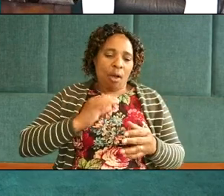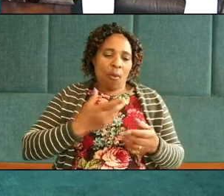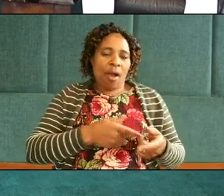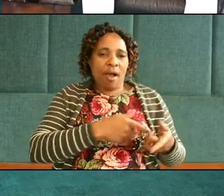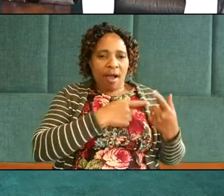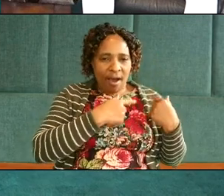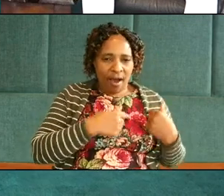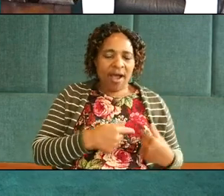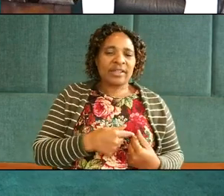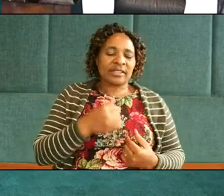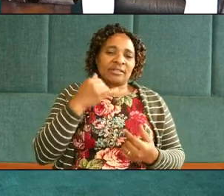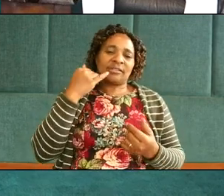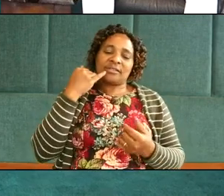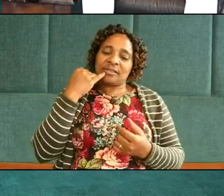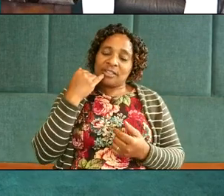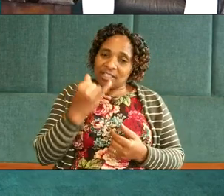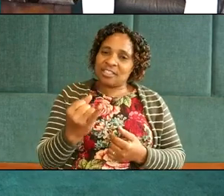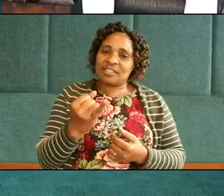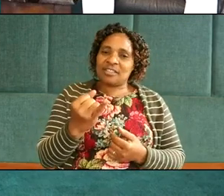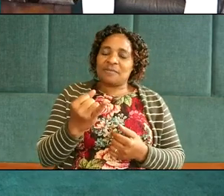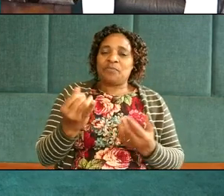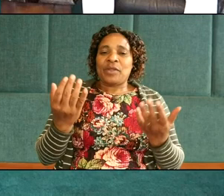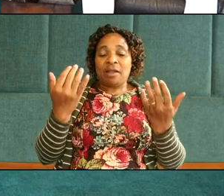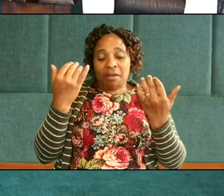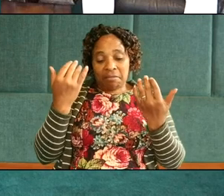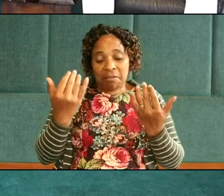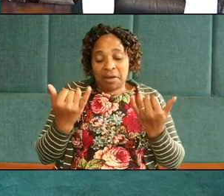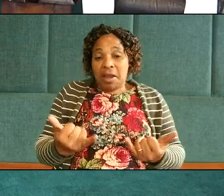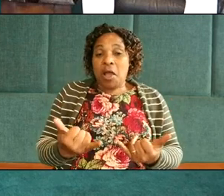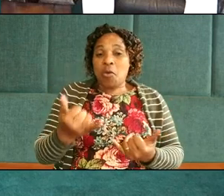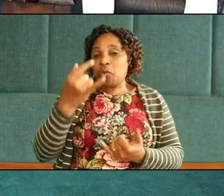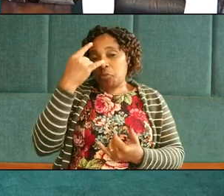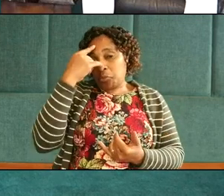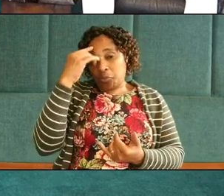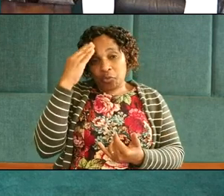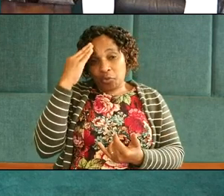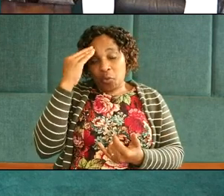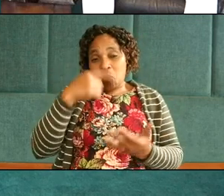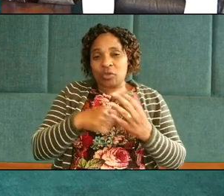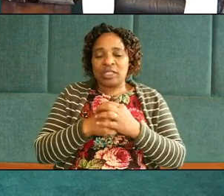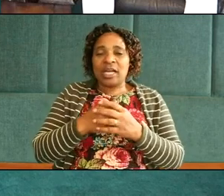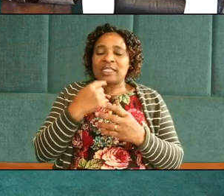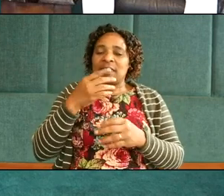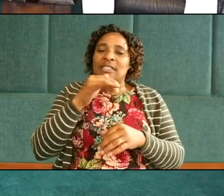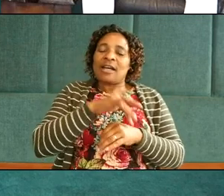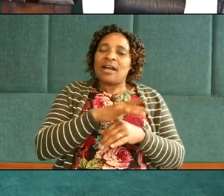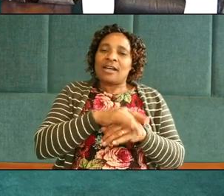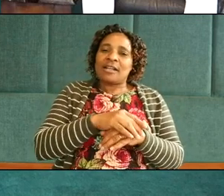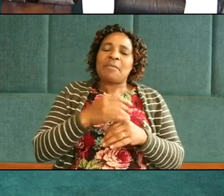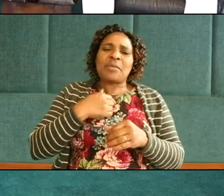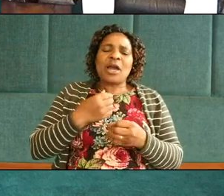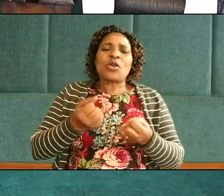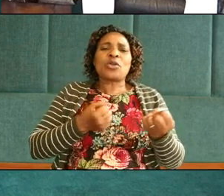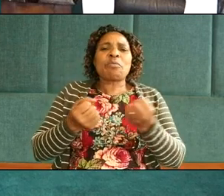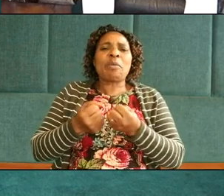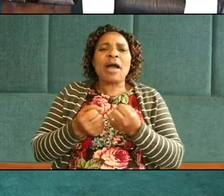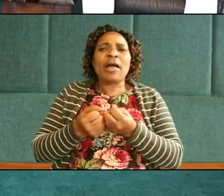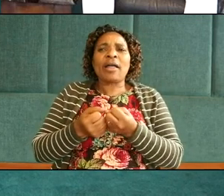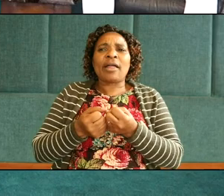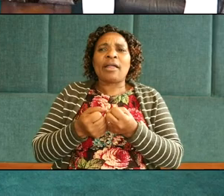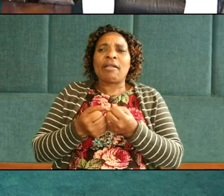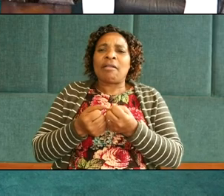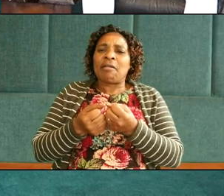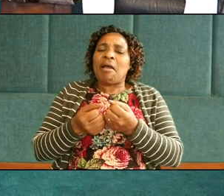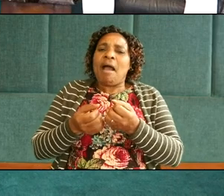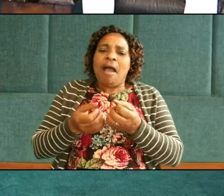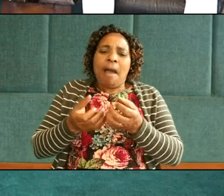is implicitly, right? And so, you know, as opposed to, you know, I said earlier that I'd buy a Range Rover. Now you already know what I want,